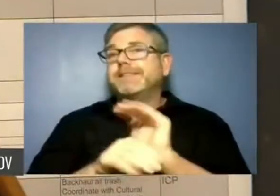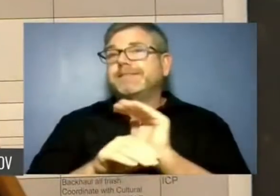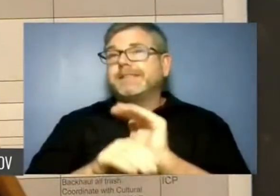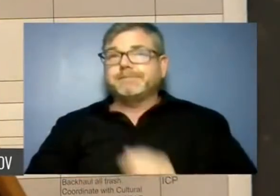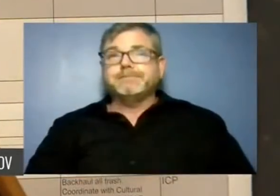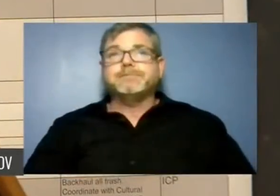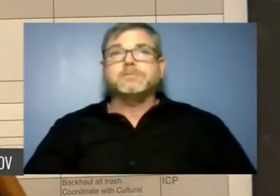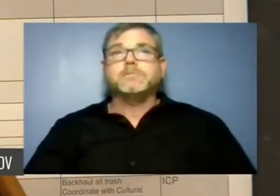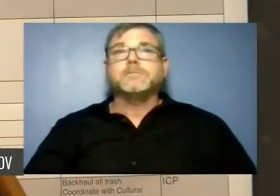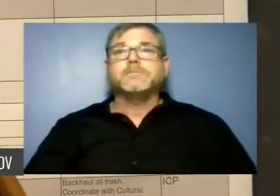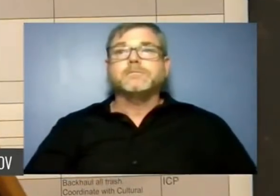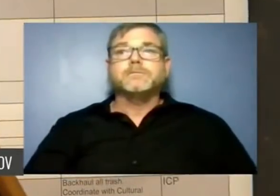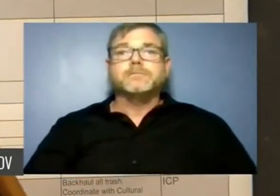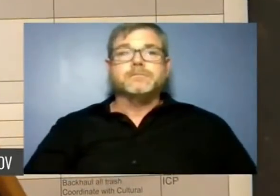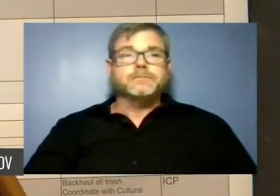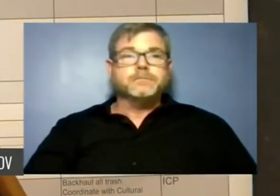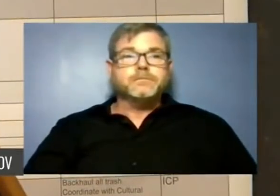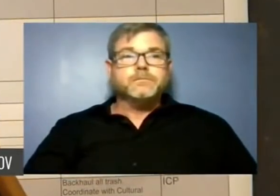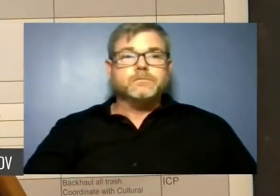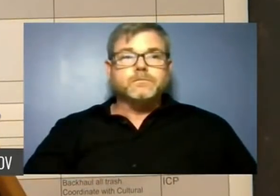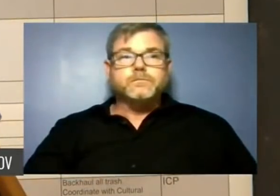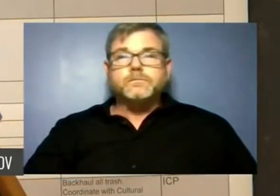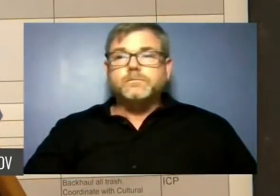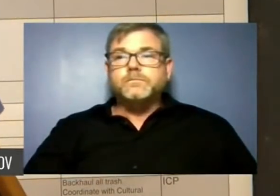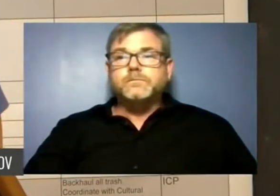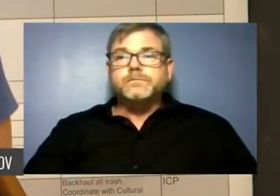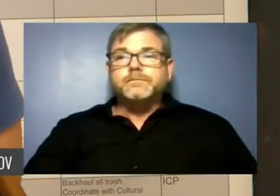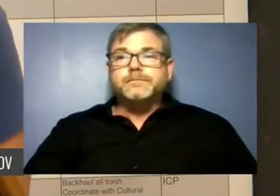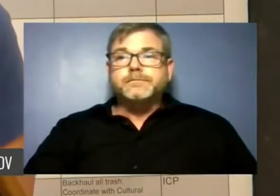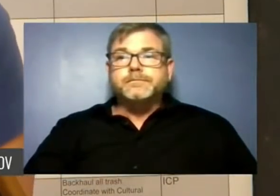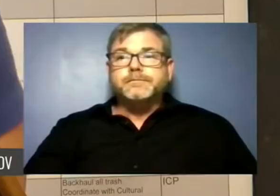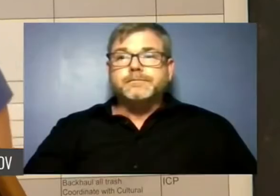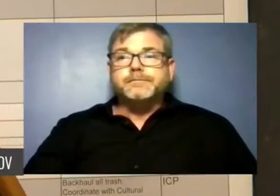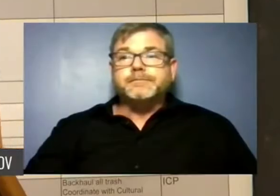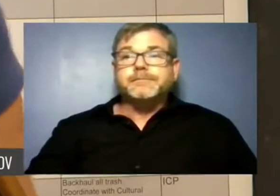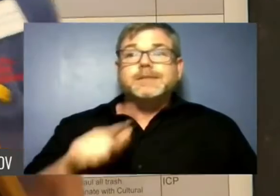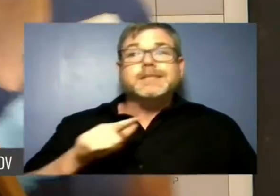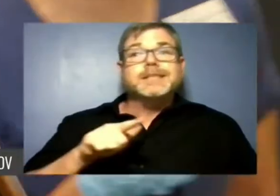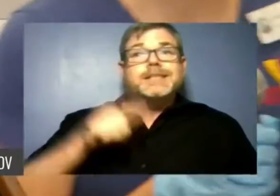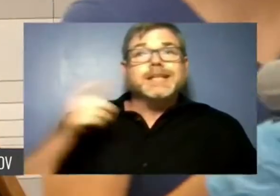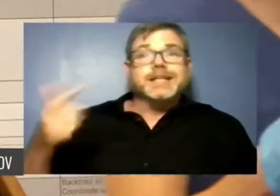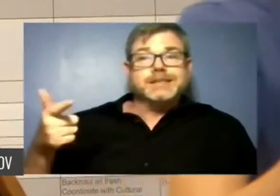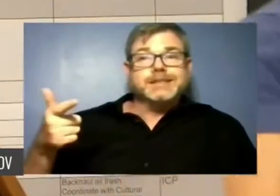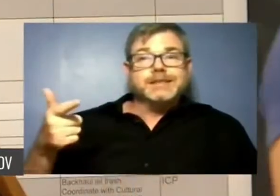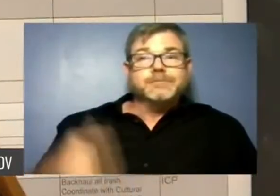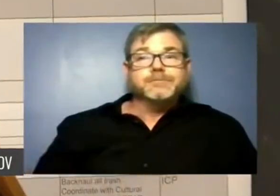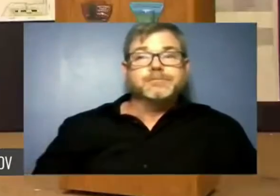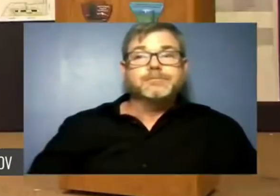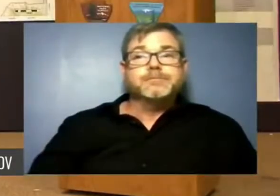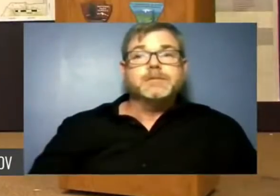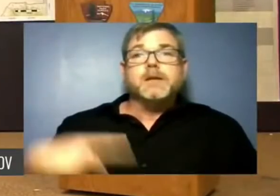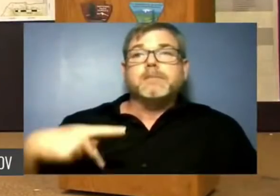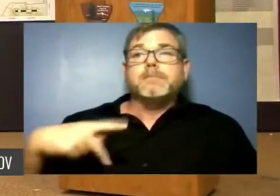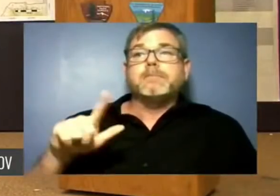All right, really good information. Our next speaker will be the Forest Supervisor from the Plumas National Forest, Chris Carlton.